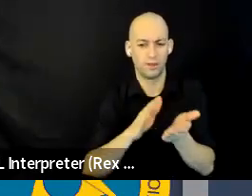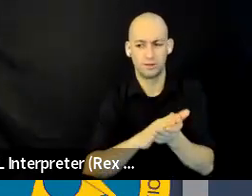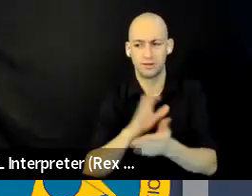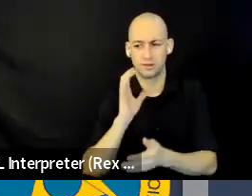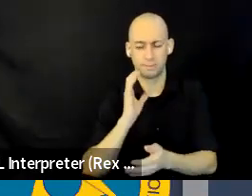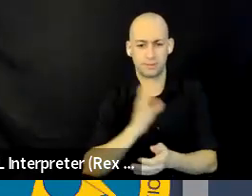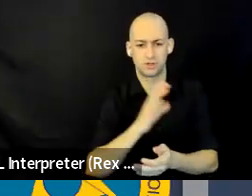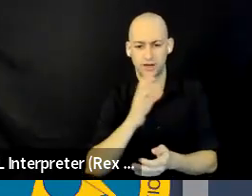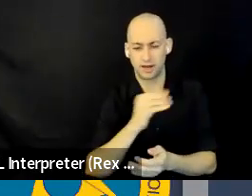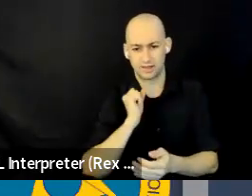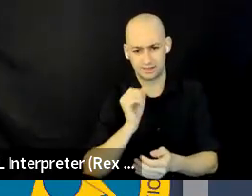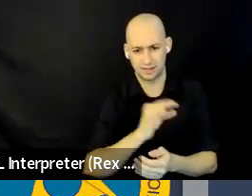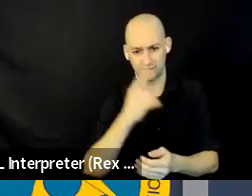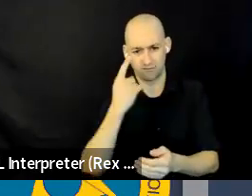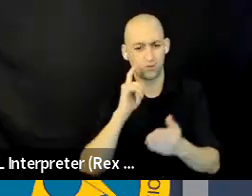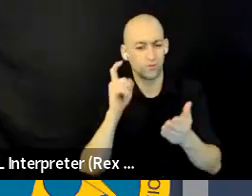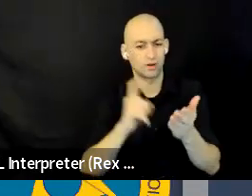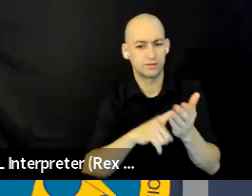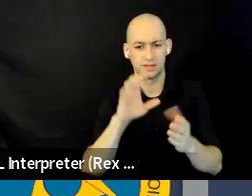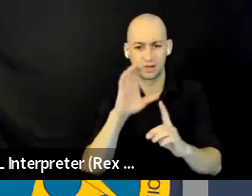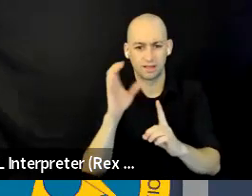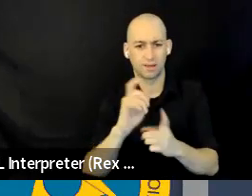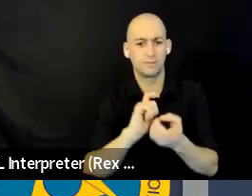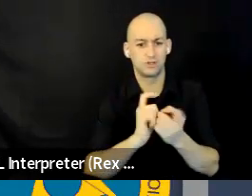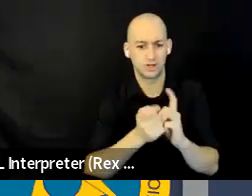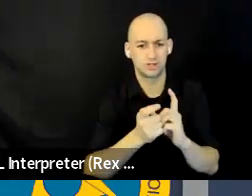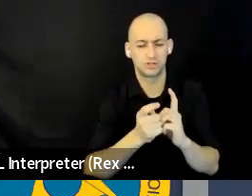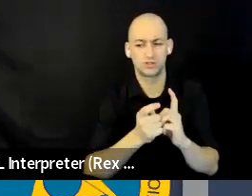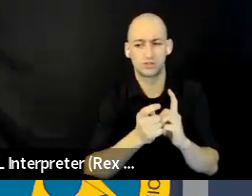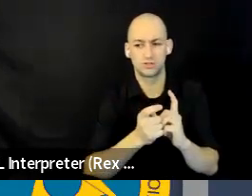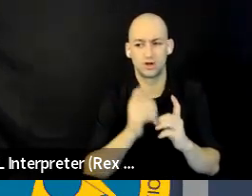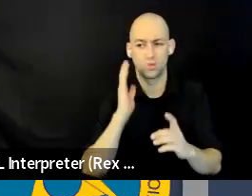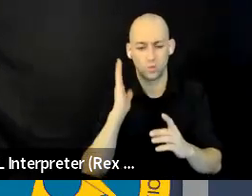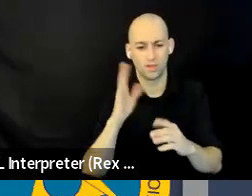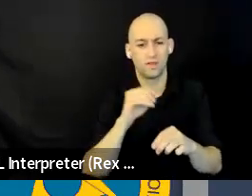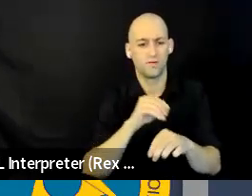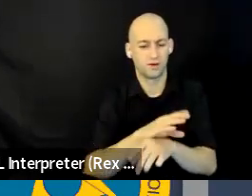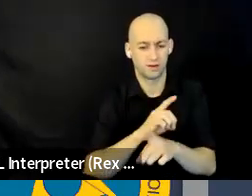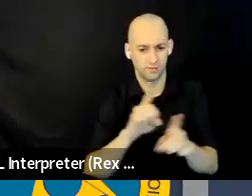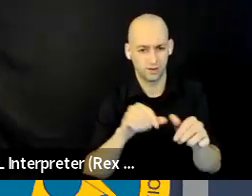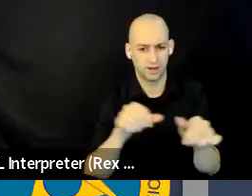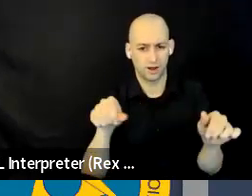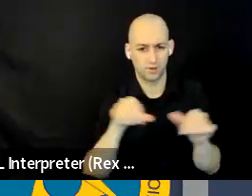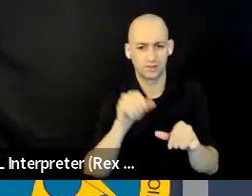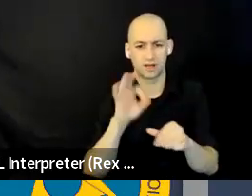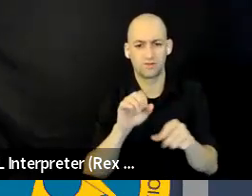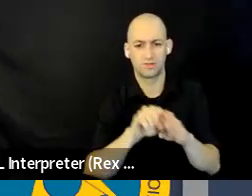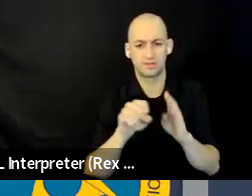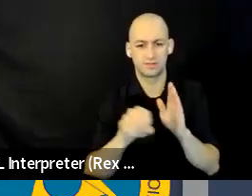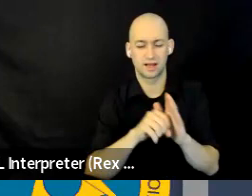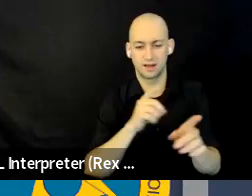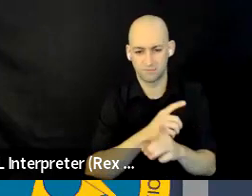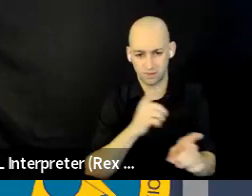your staff for recognizing that climate change will affect different regions of this state